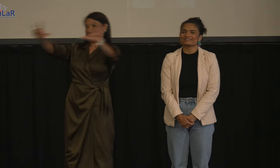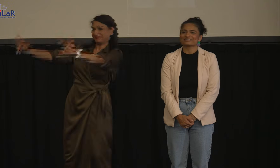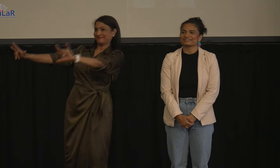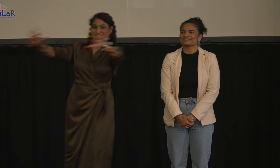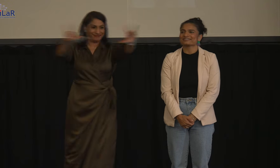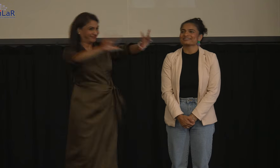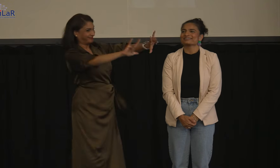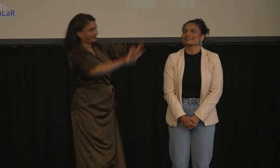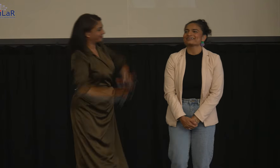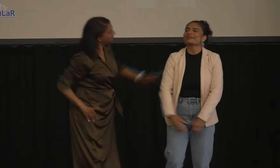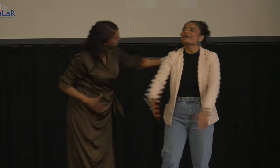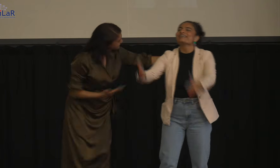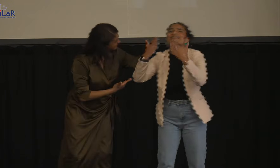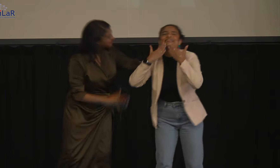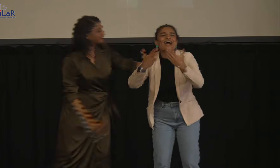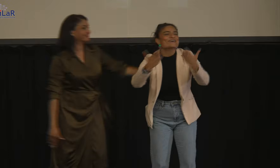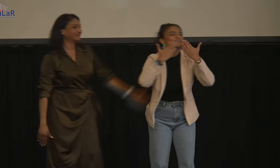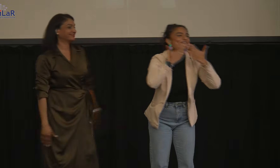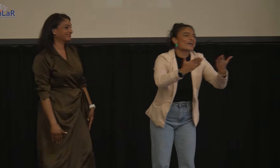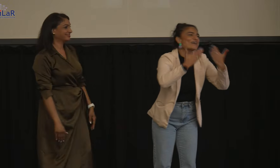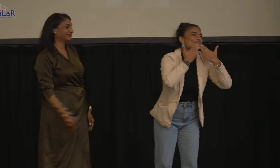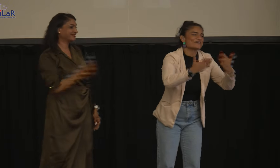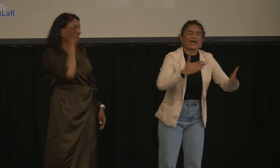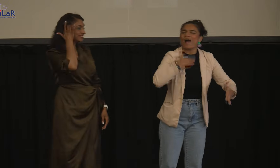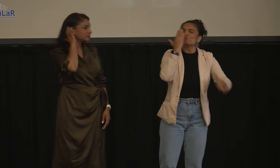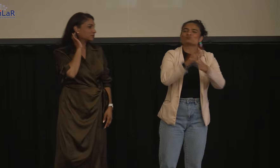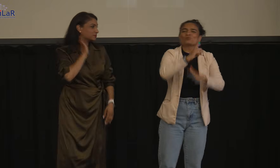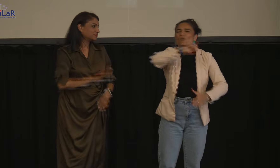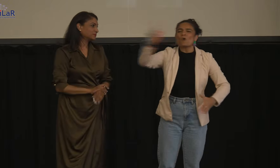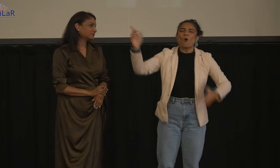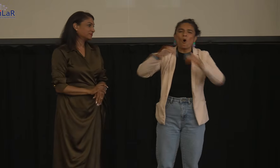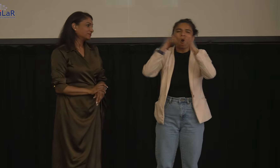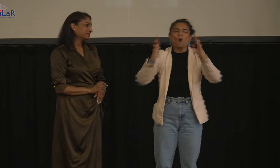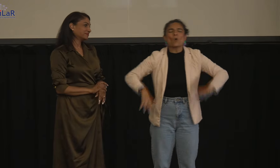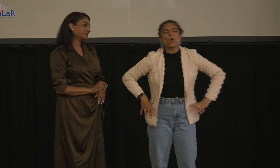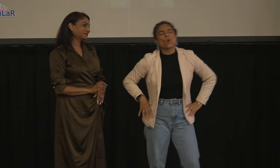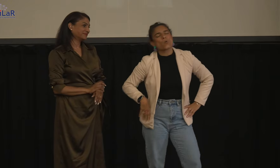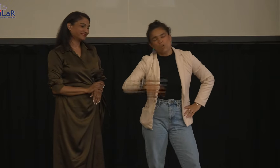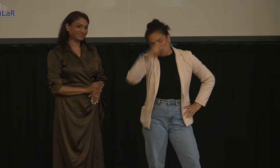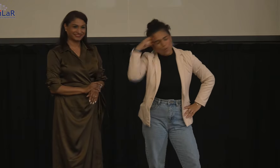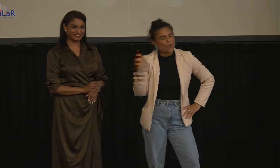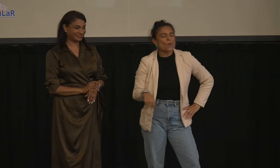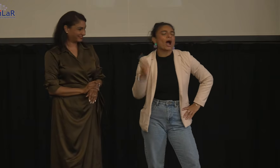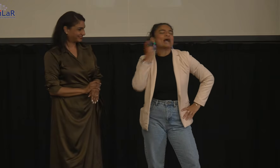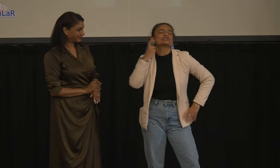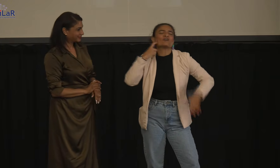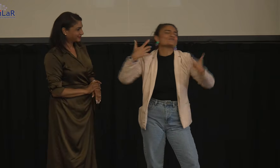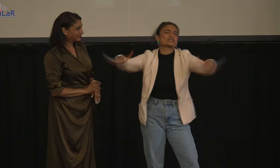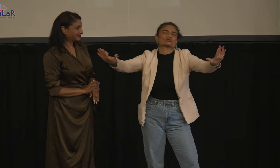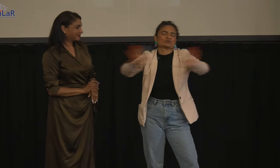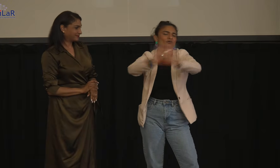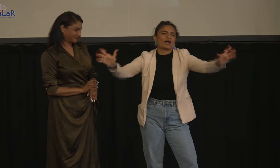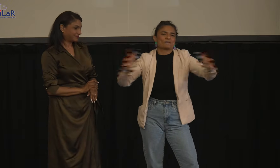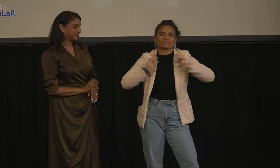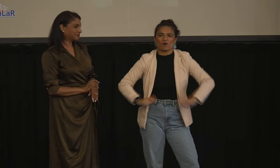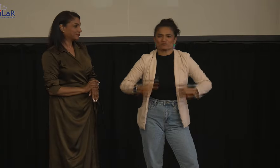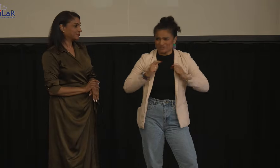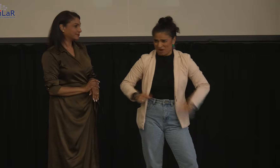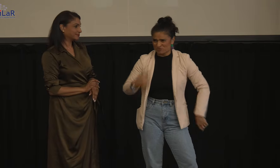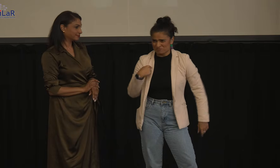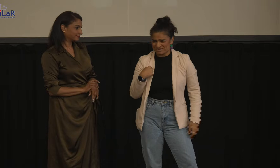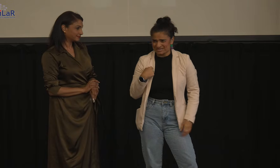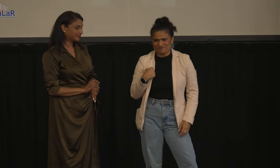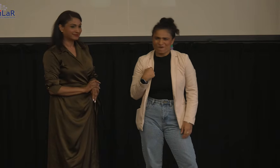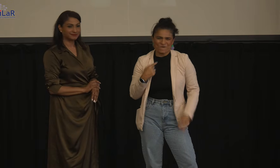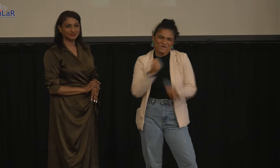to everyone. We love you all. Thank you again to everyone. I'm sure that you'll go home very relieved it's all done. Aisha is out